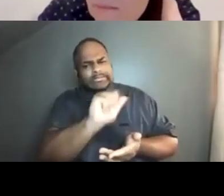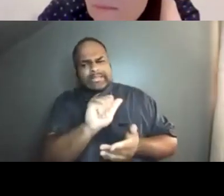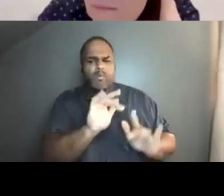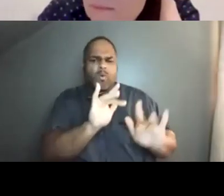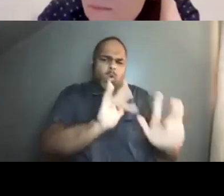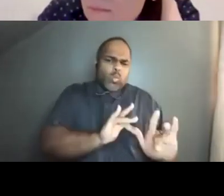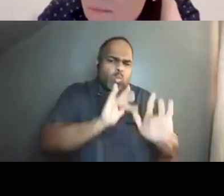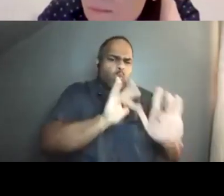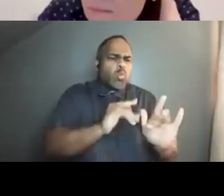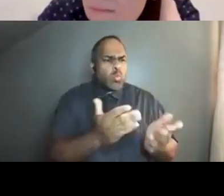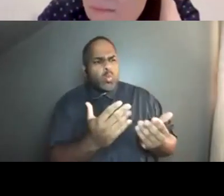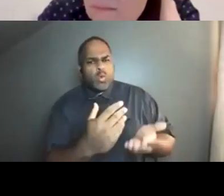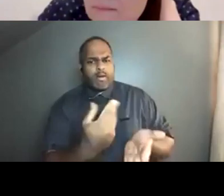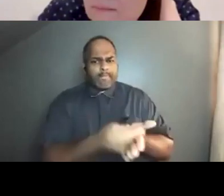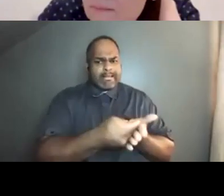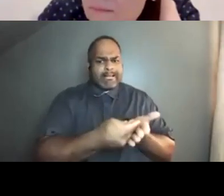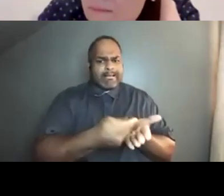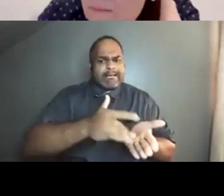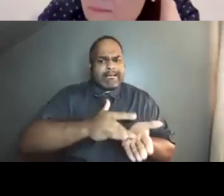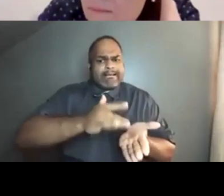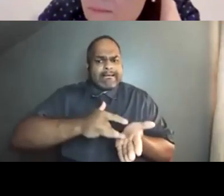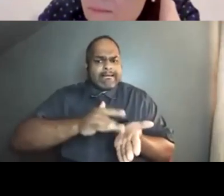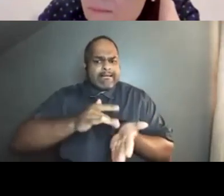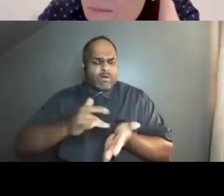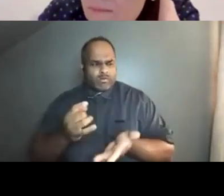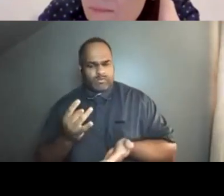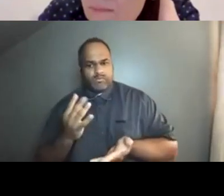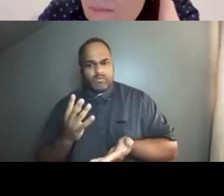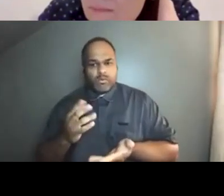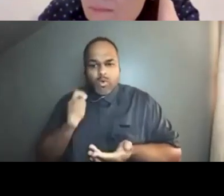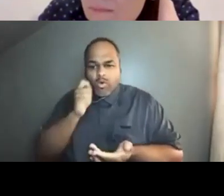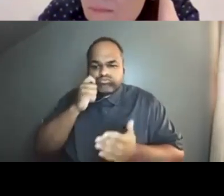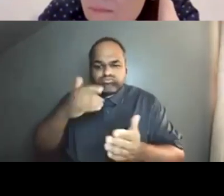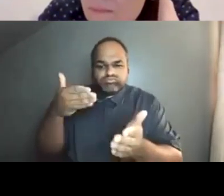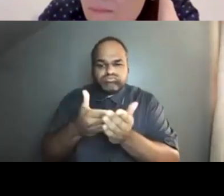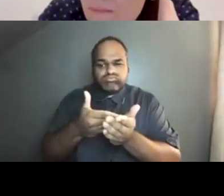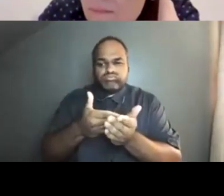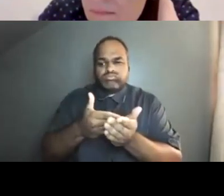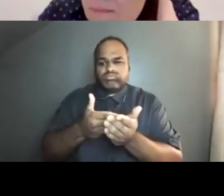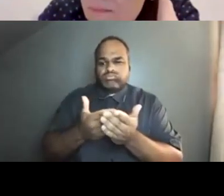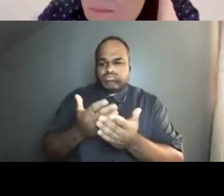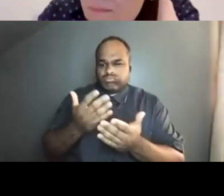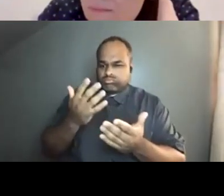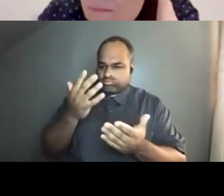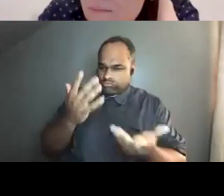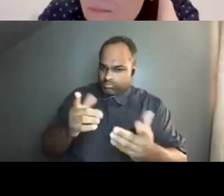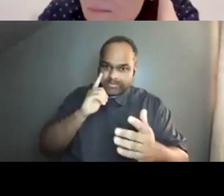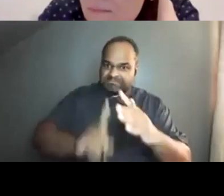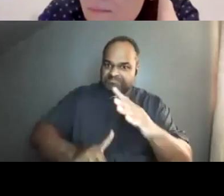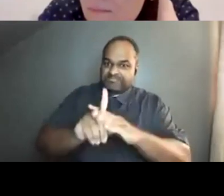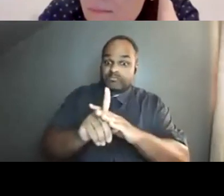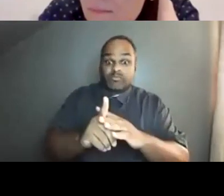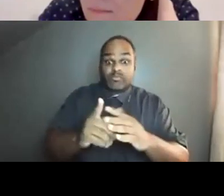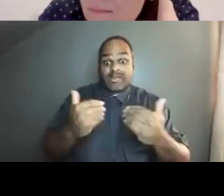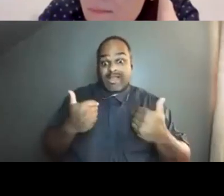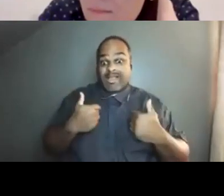with stories of disabled people. Racist. Where did racism originate in Komsomolsk? We have many ingenious